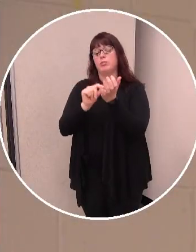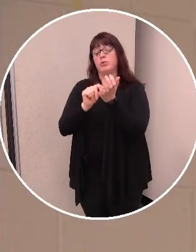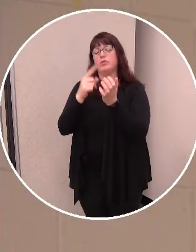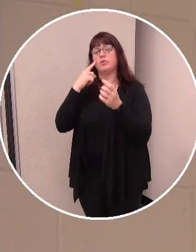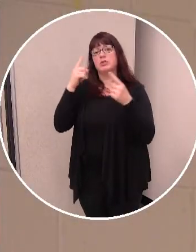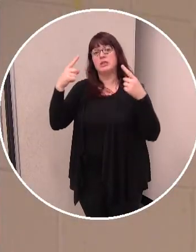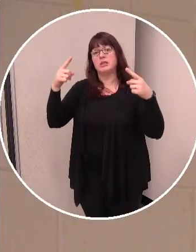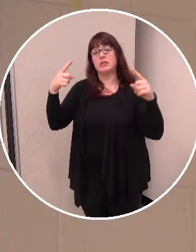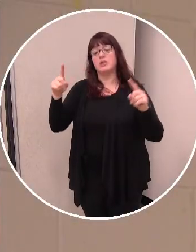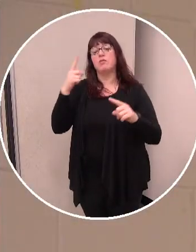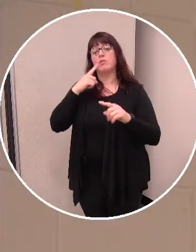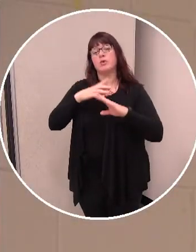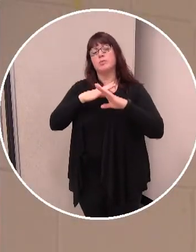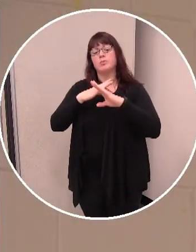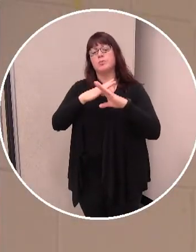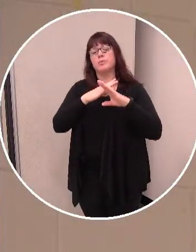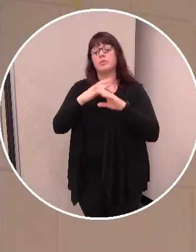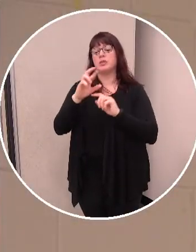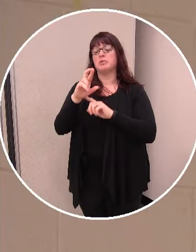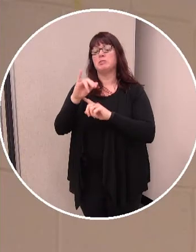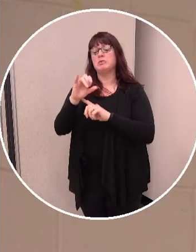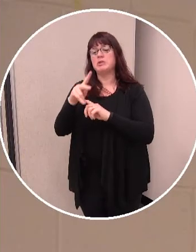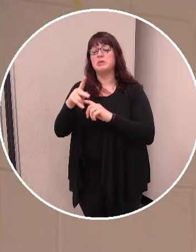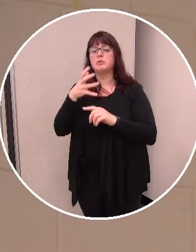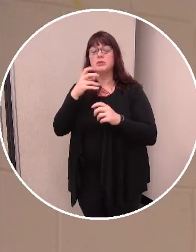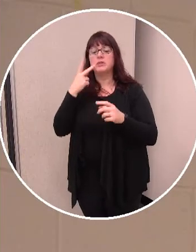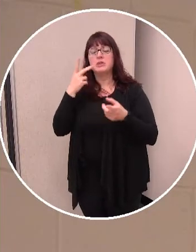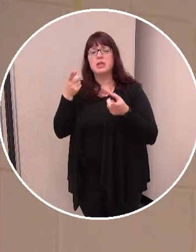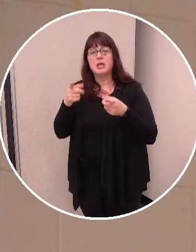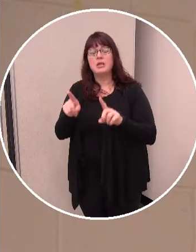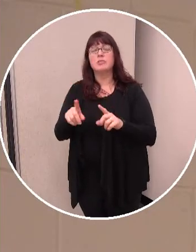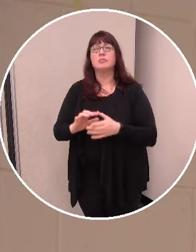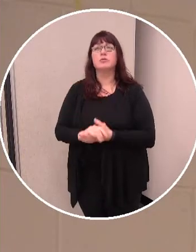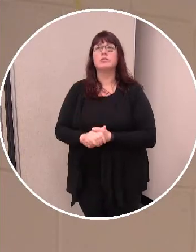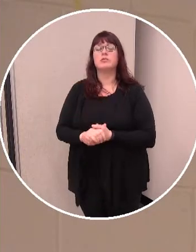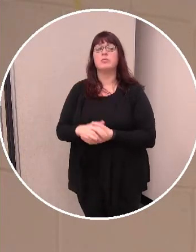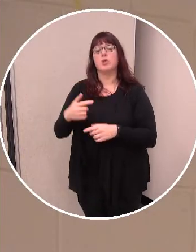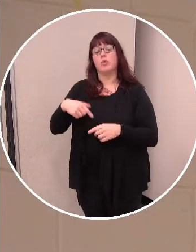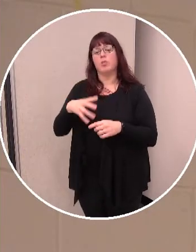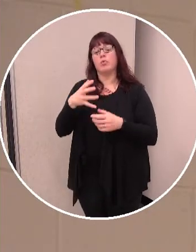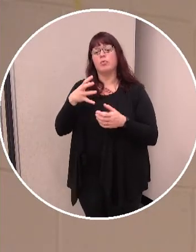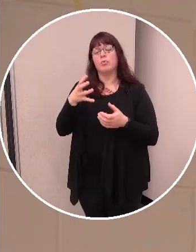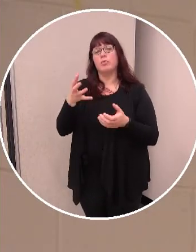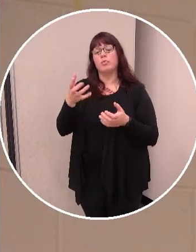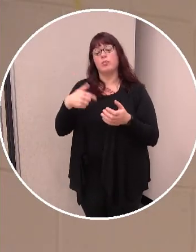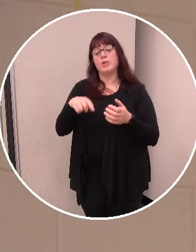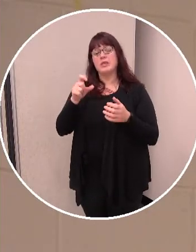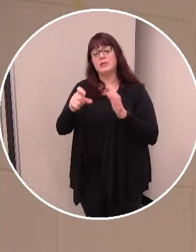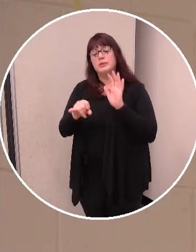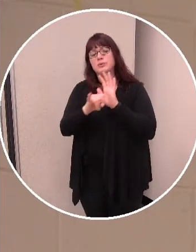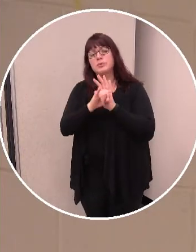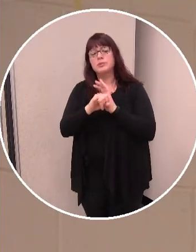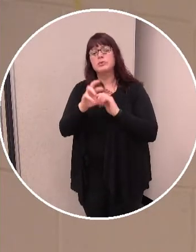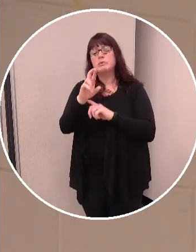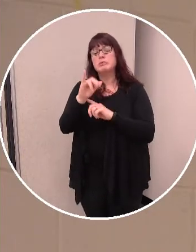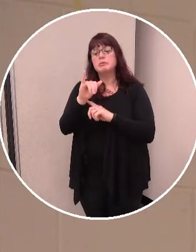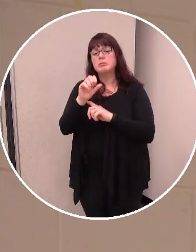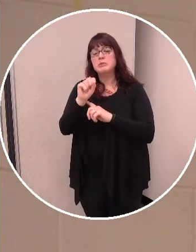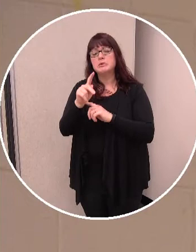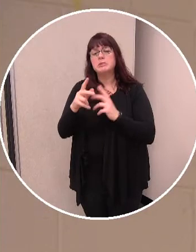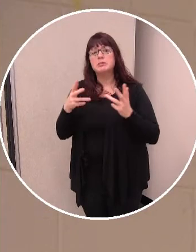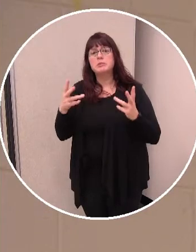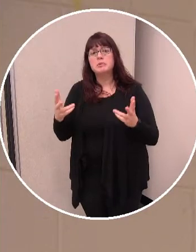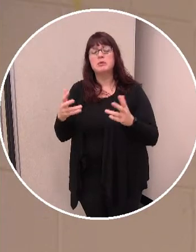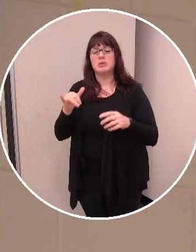The risk mitigation strategy is to develop risks in those areas and relate back to the